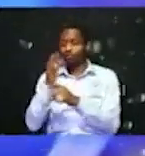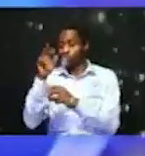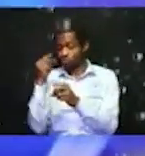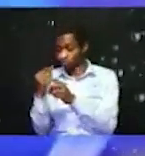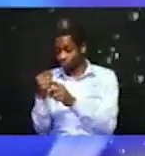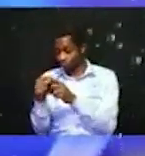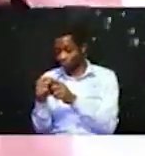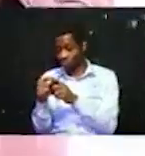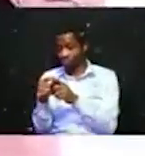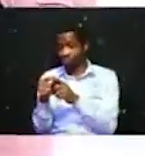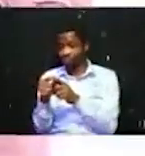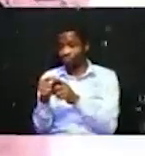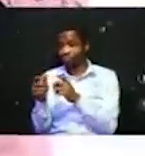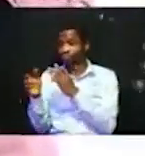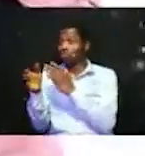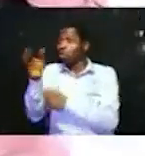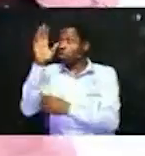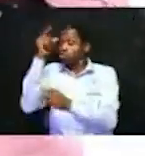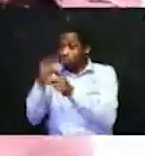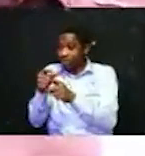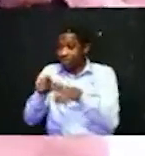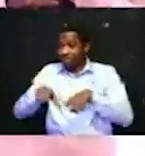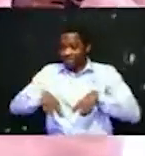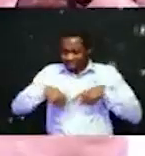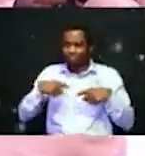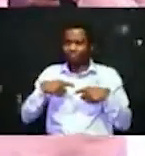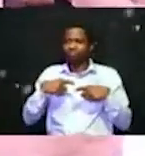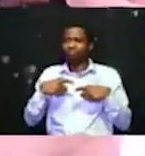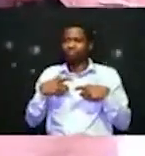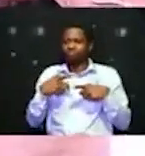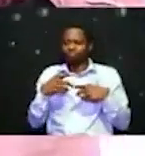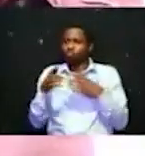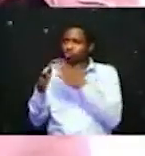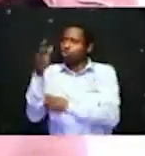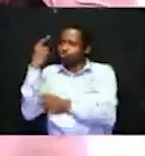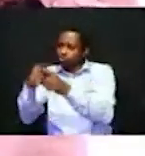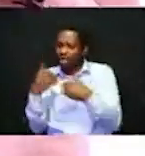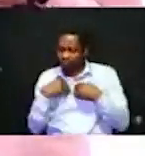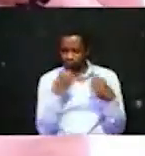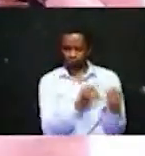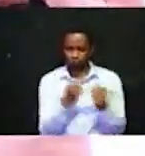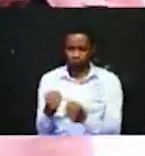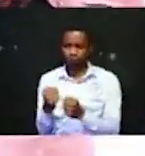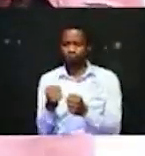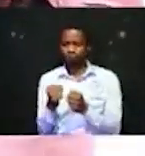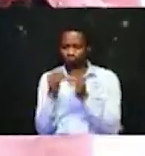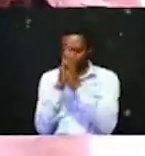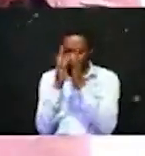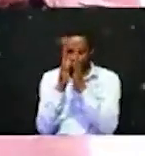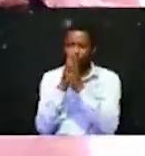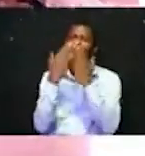word. The word of God is life. The word of God is powerful. Shall we